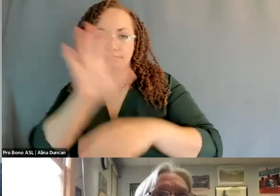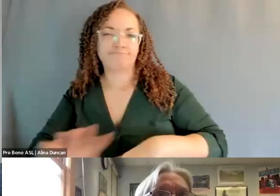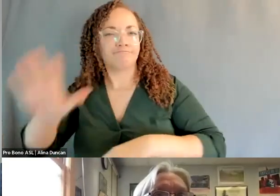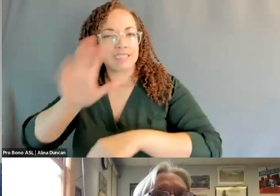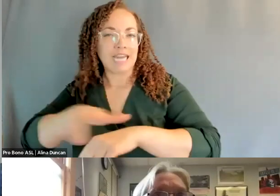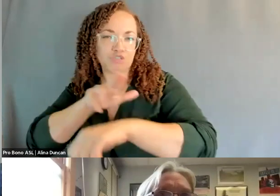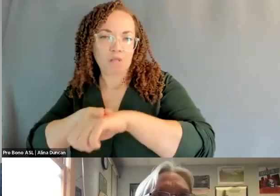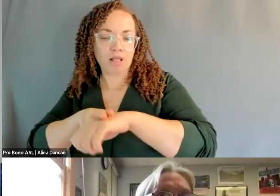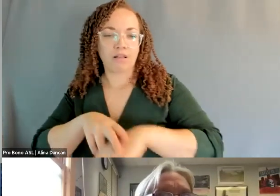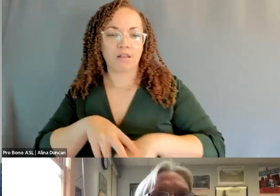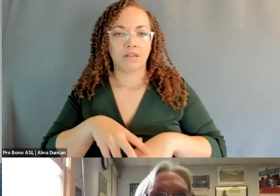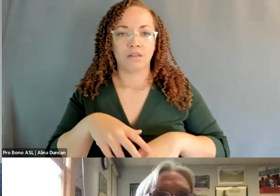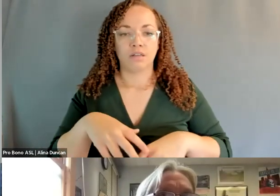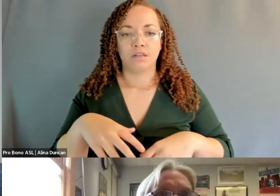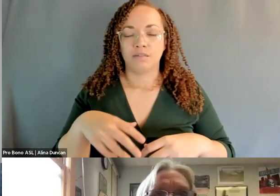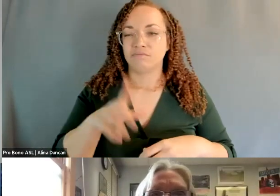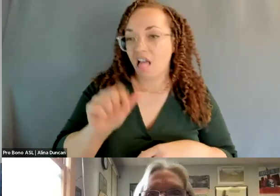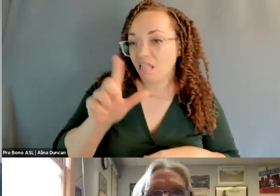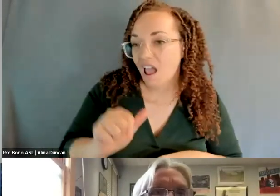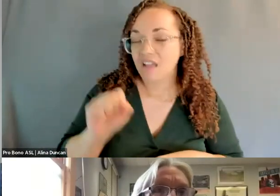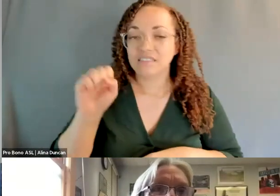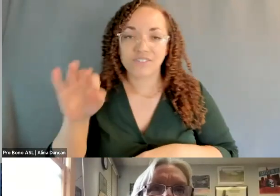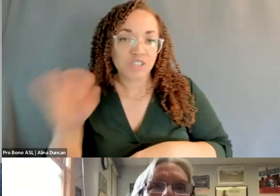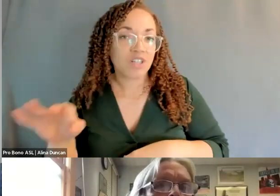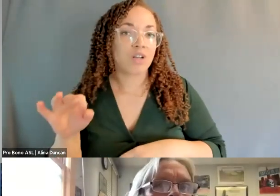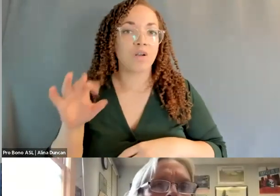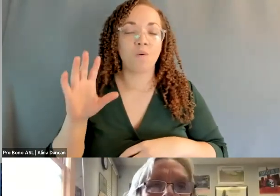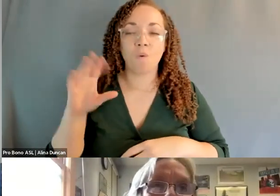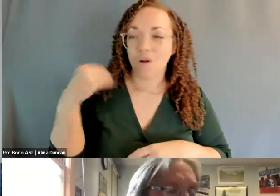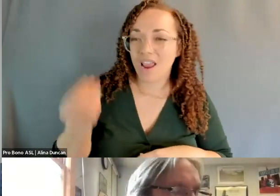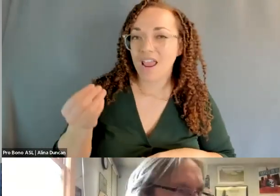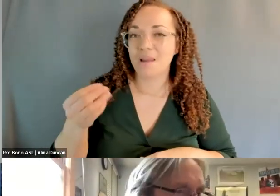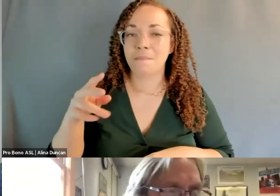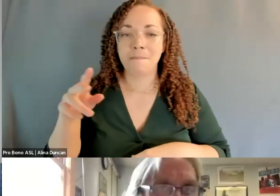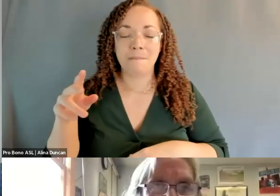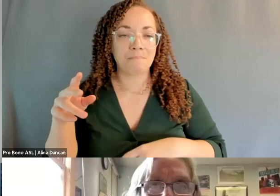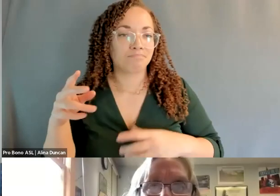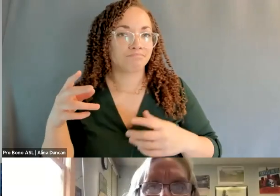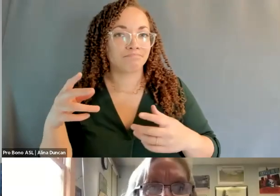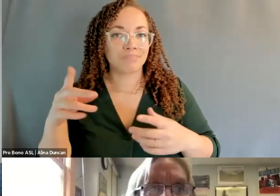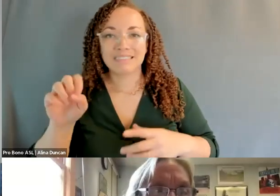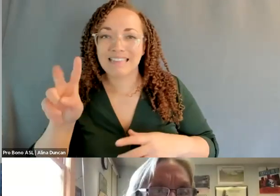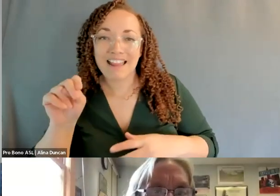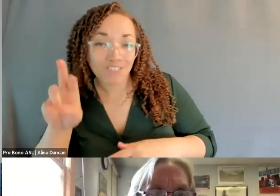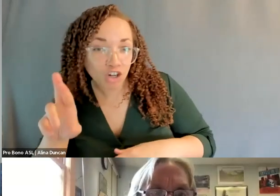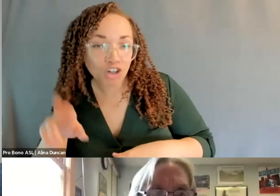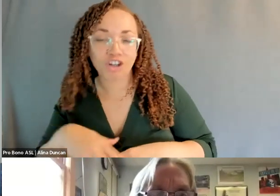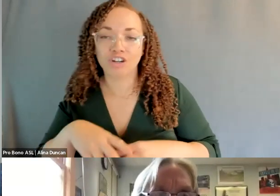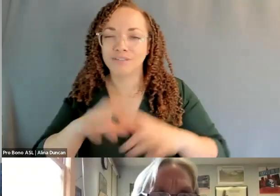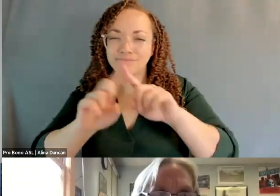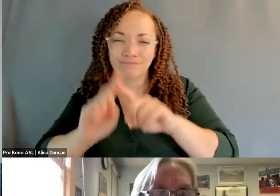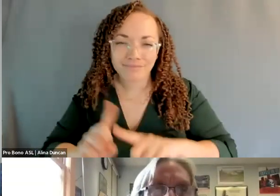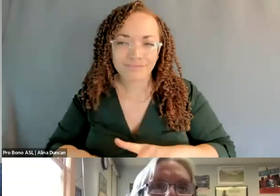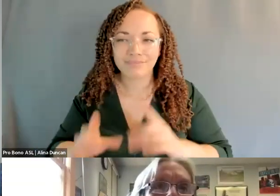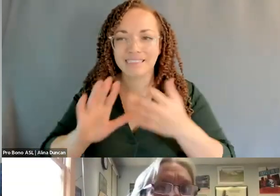collective work in LA, San Francisco, Oakland, Portland, Denver, and various other cities, so that